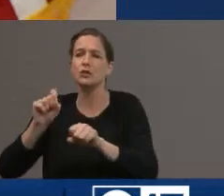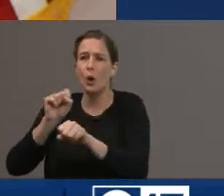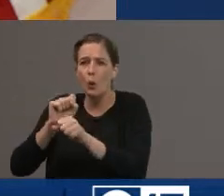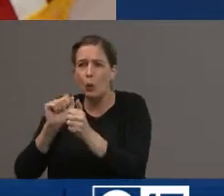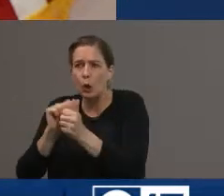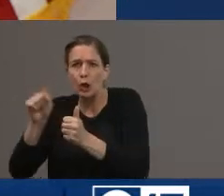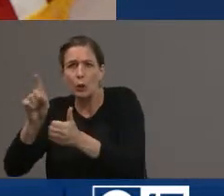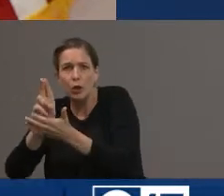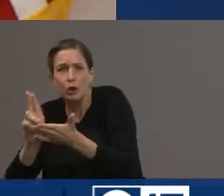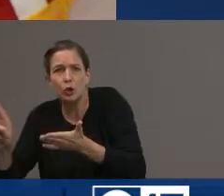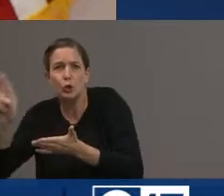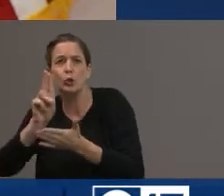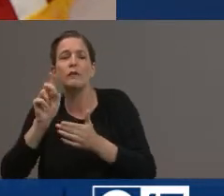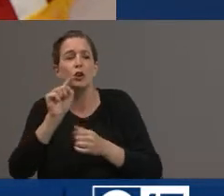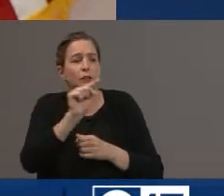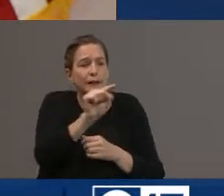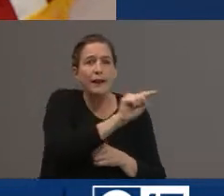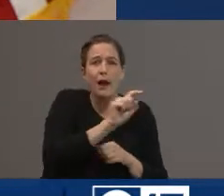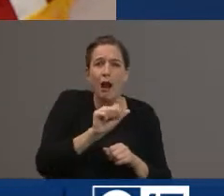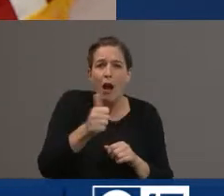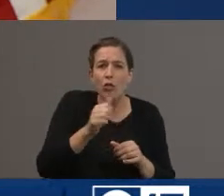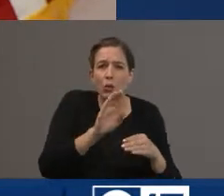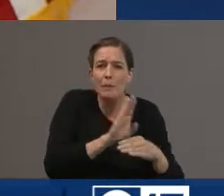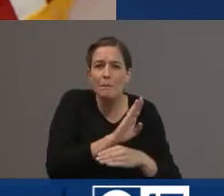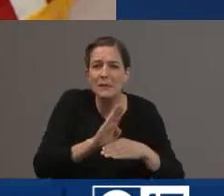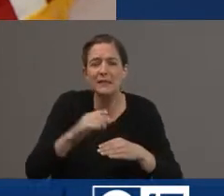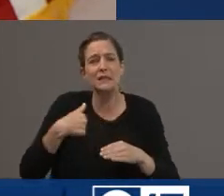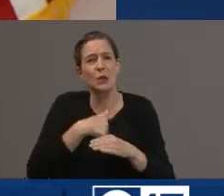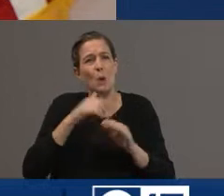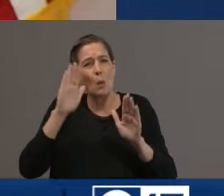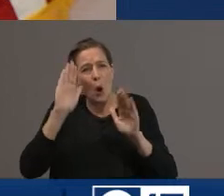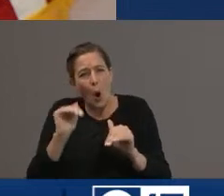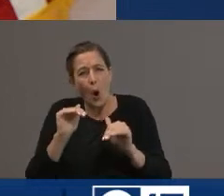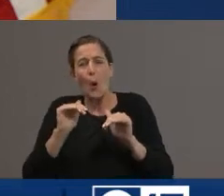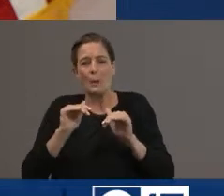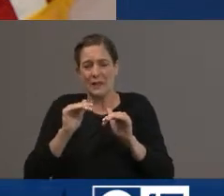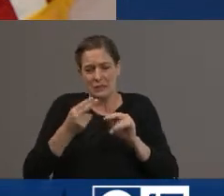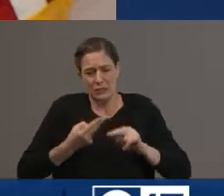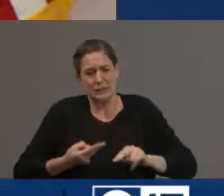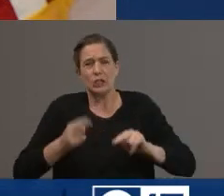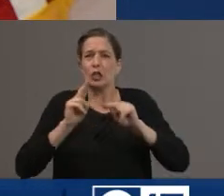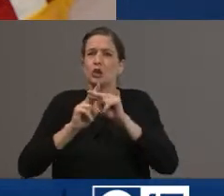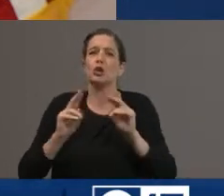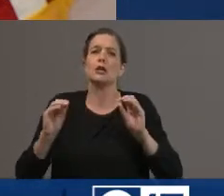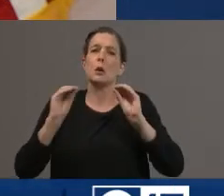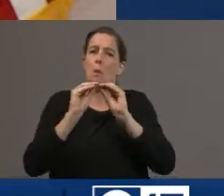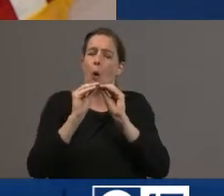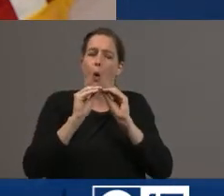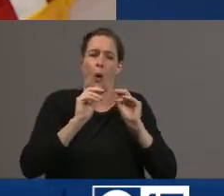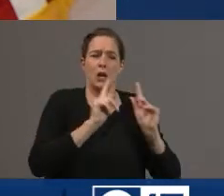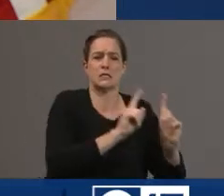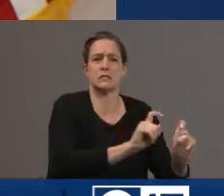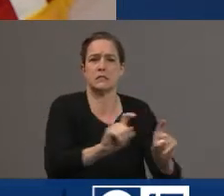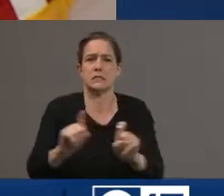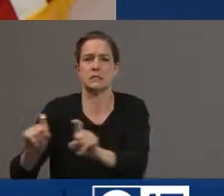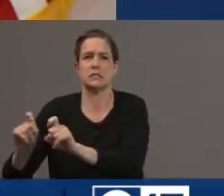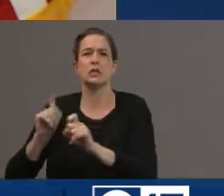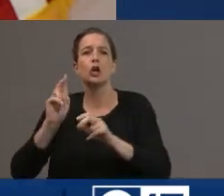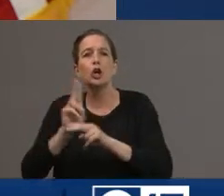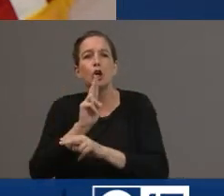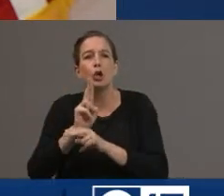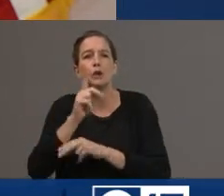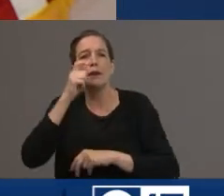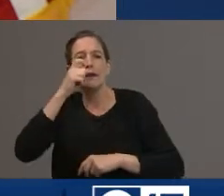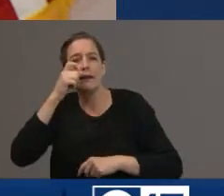partners, we're hoping to be able to scale up large-scale testing utilizing saliva, nasal swabs,